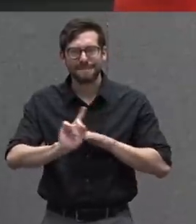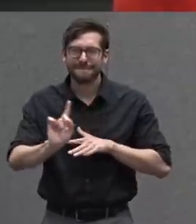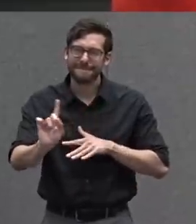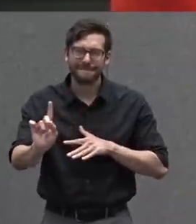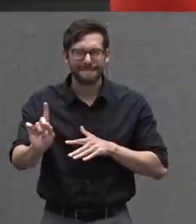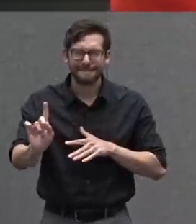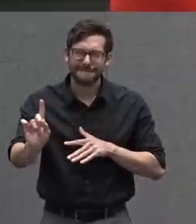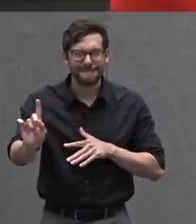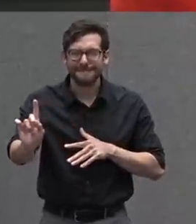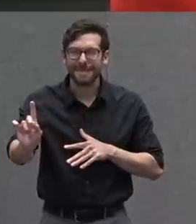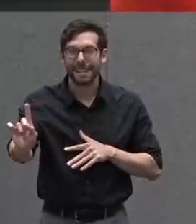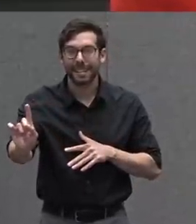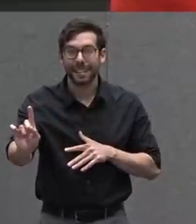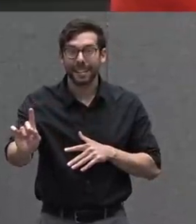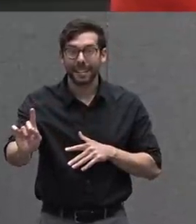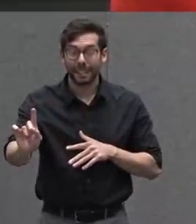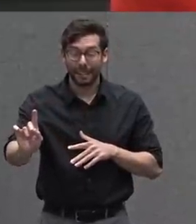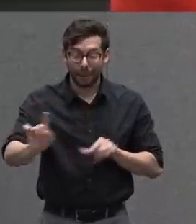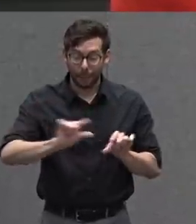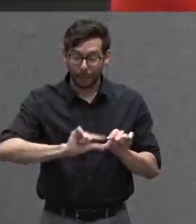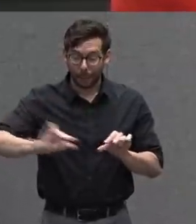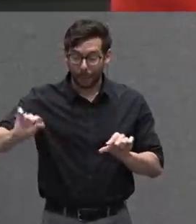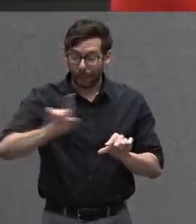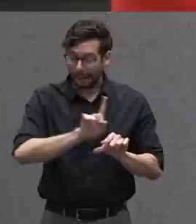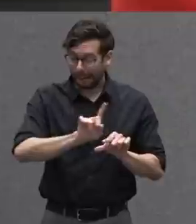At the end of the line, what does she do?